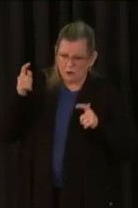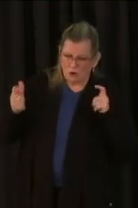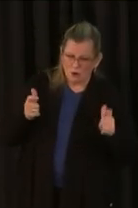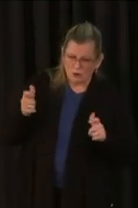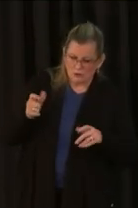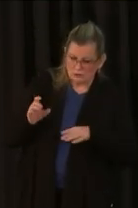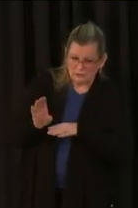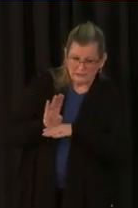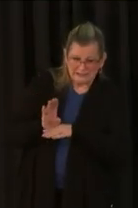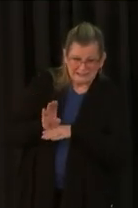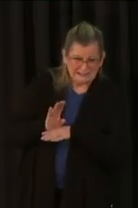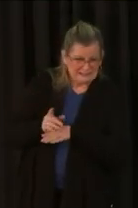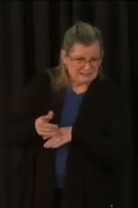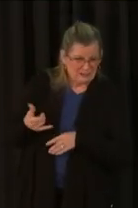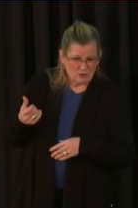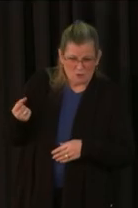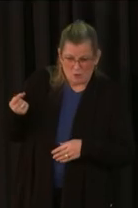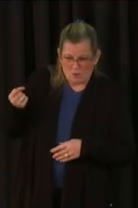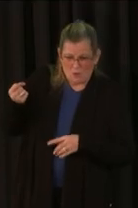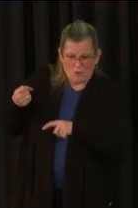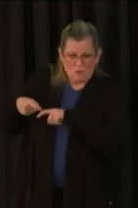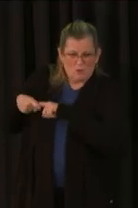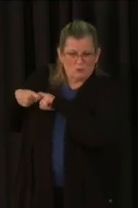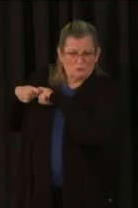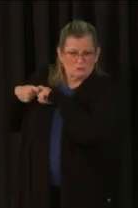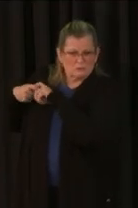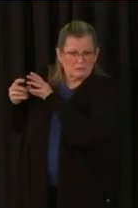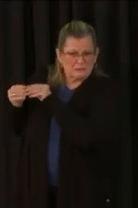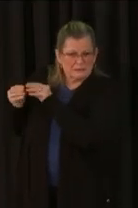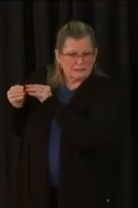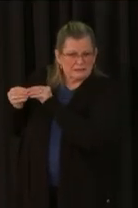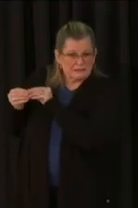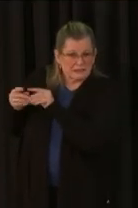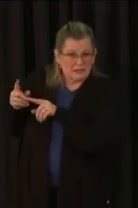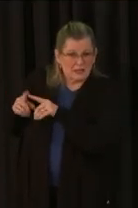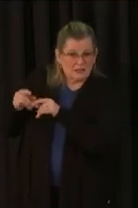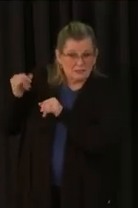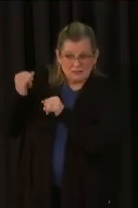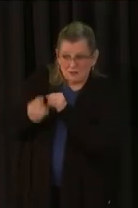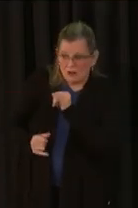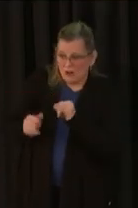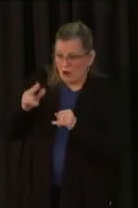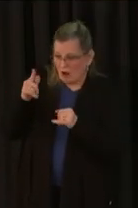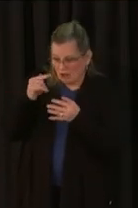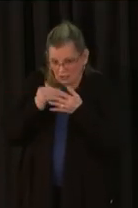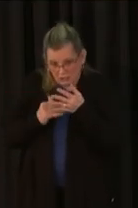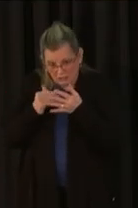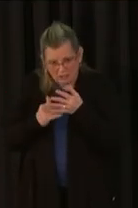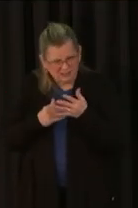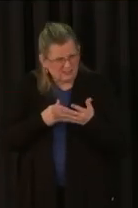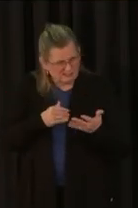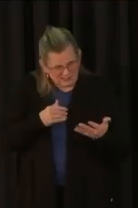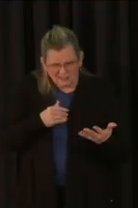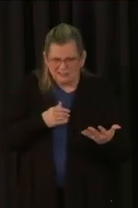and everybody said that they were going to hold off on convening until now, the end of August, I mean, that again means